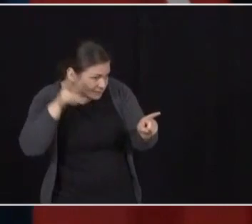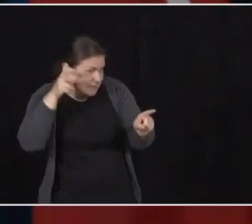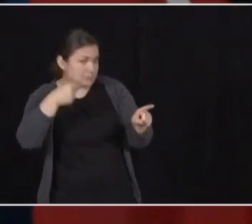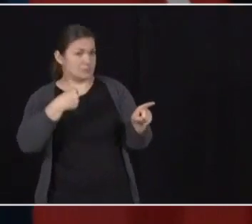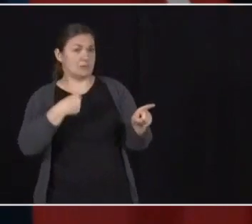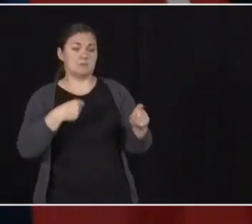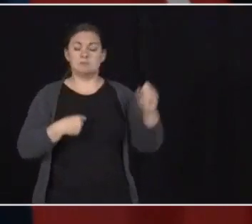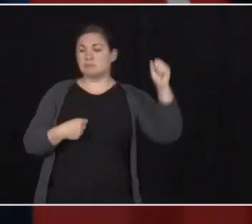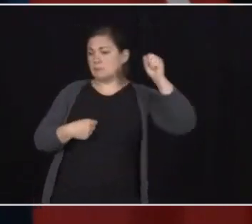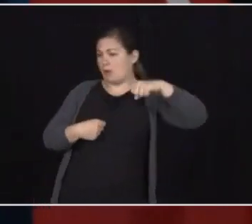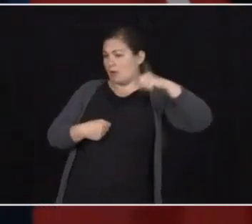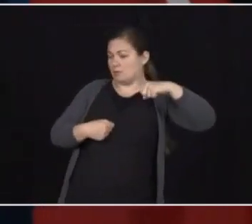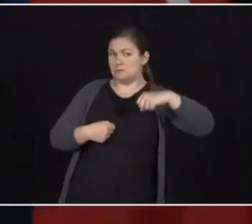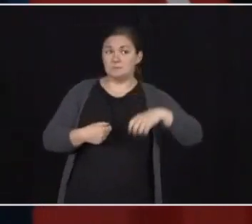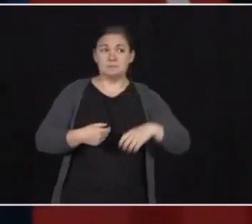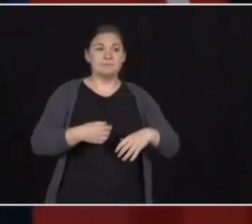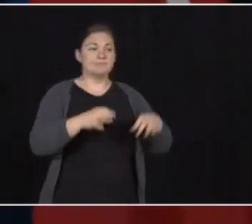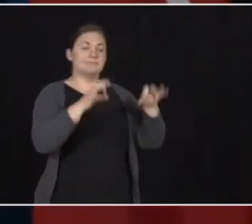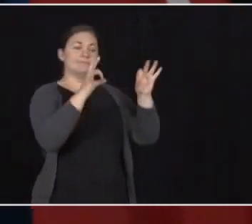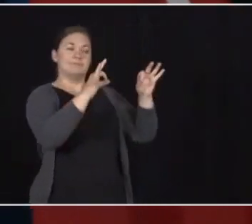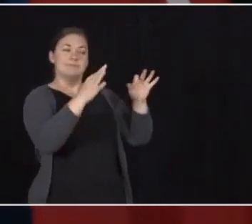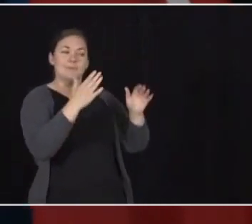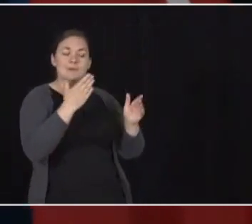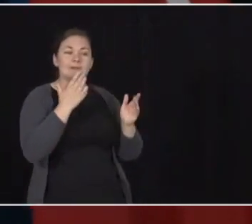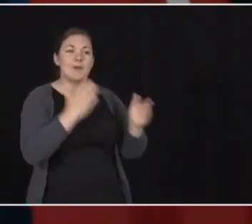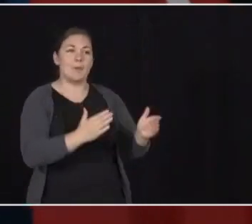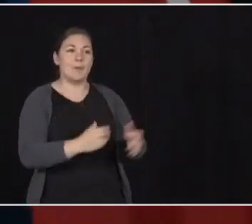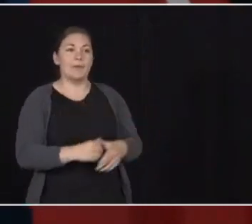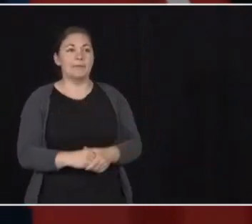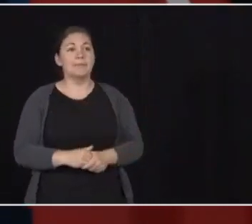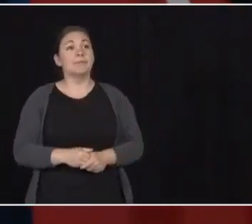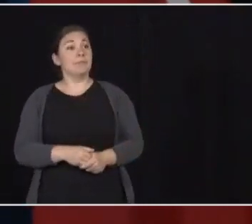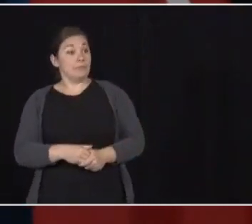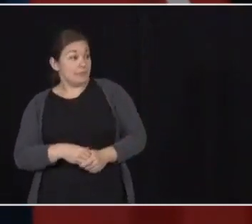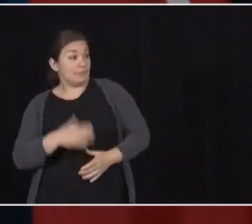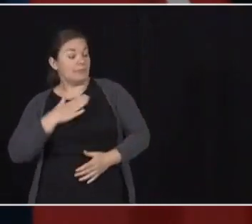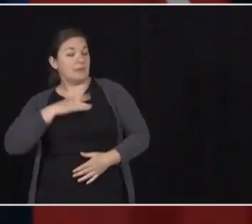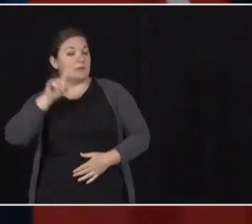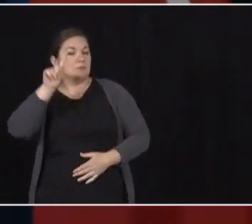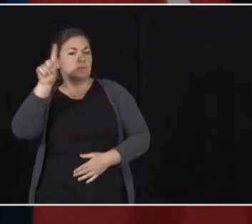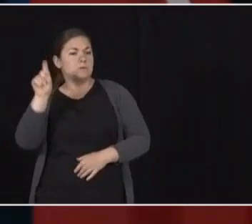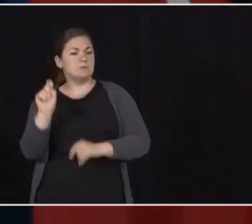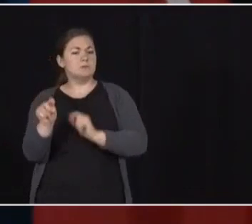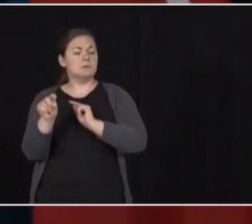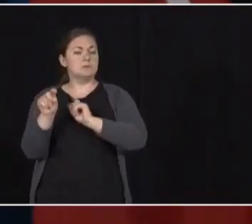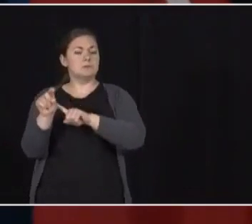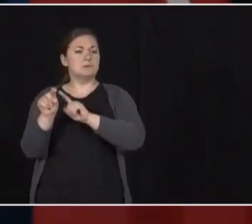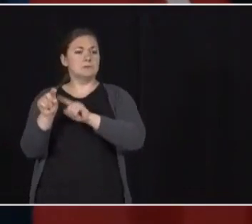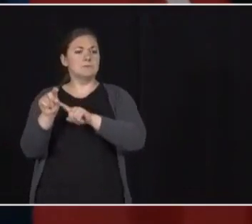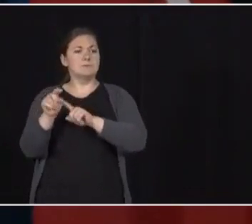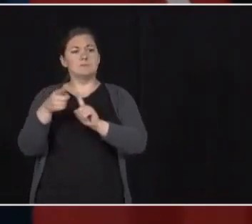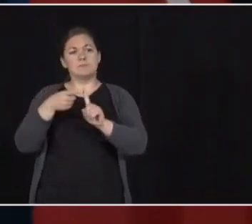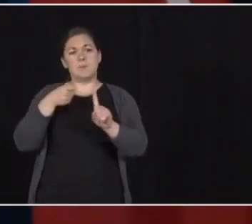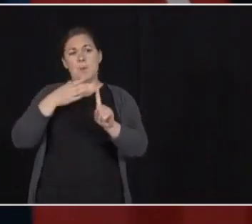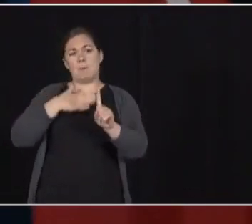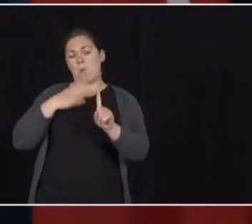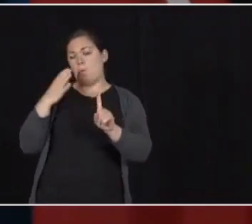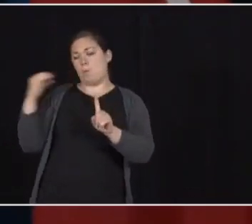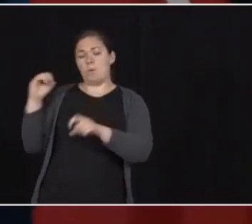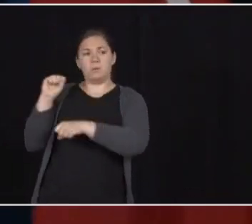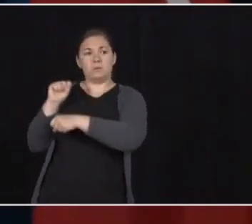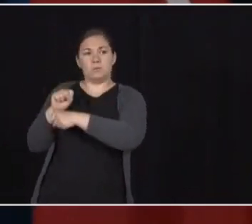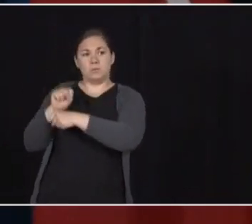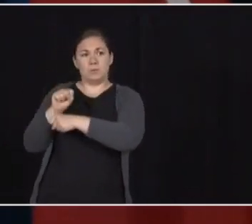hear you. Yep. Okay. So this question is actually for my colleague, Tina Yazdani, and she's doing work on